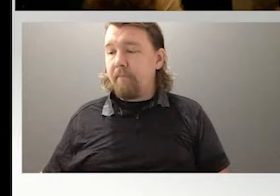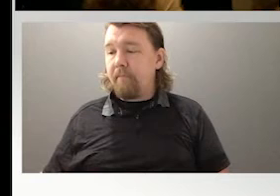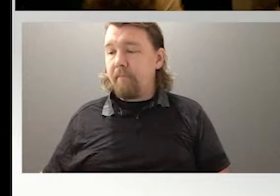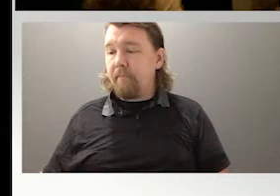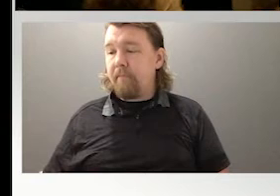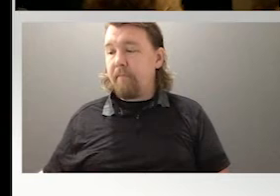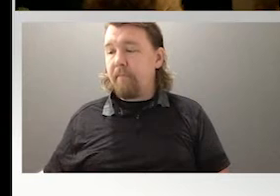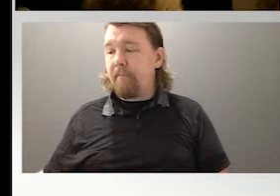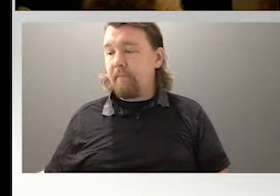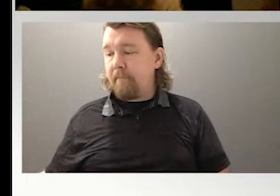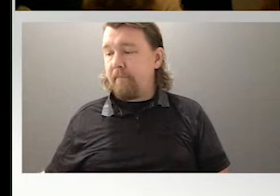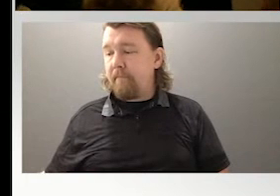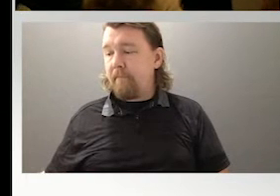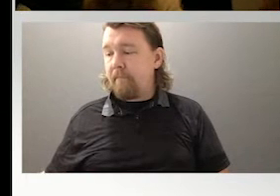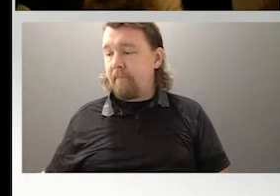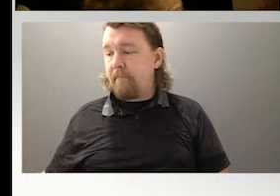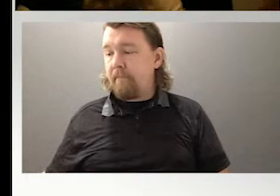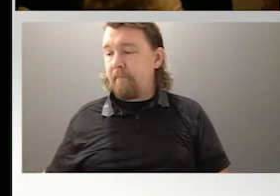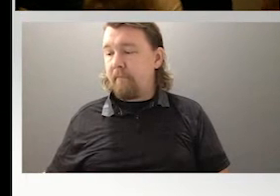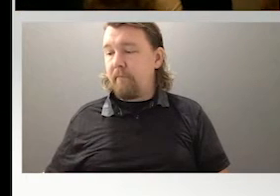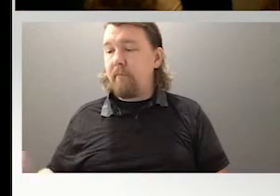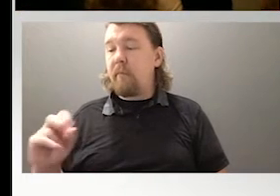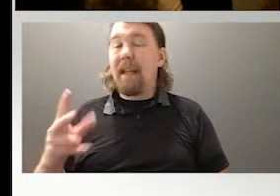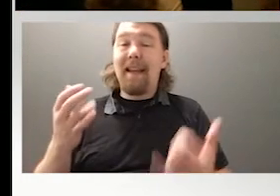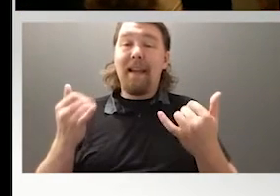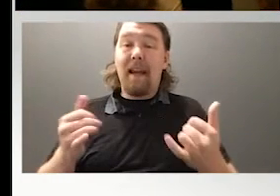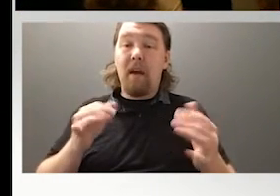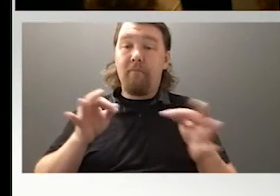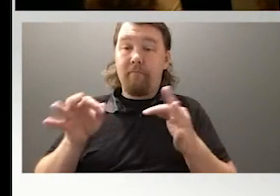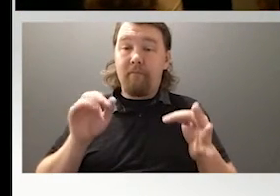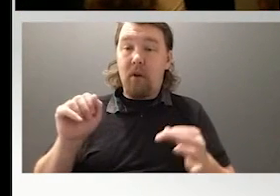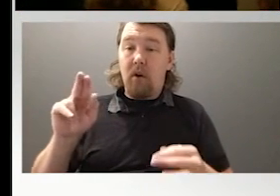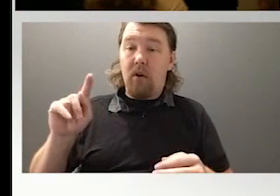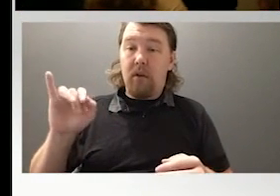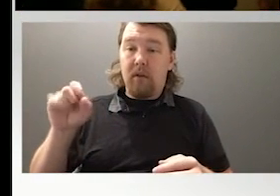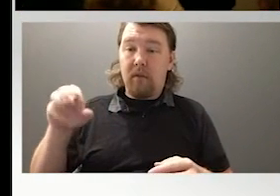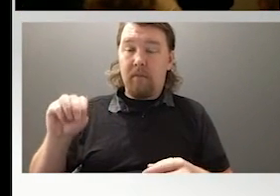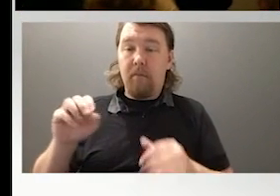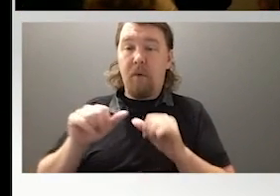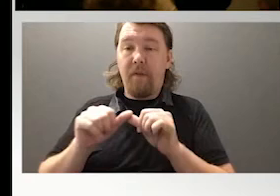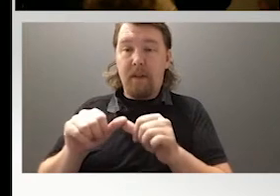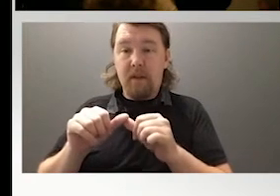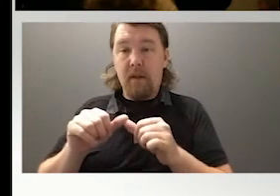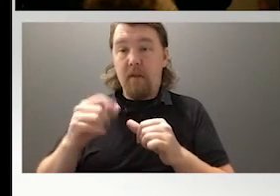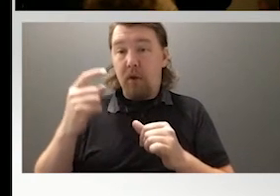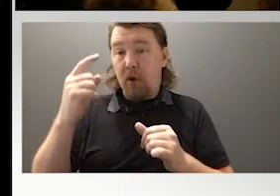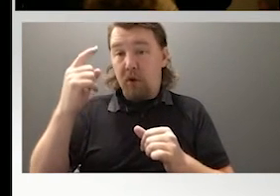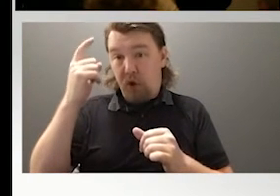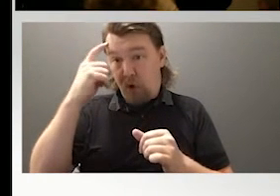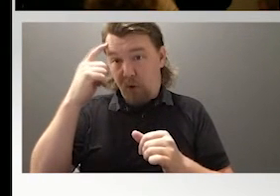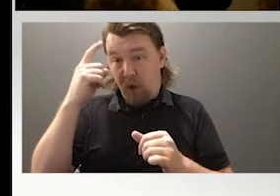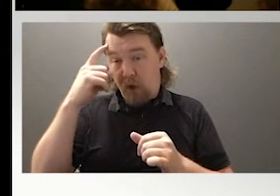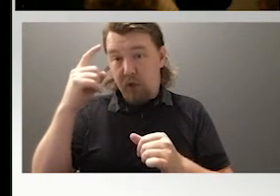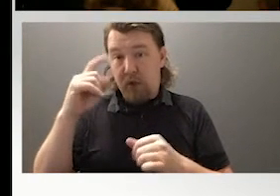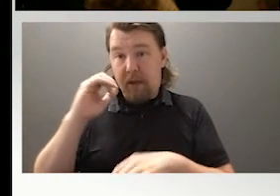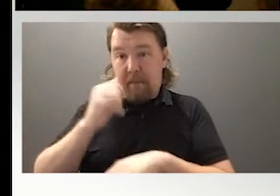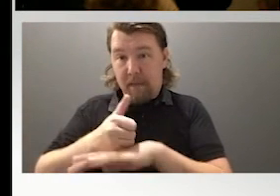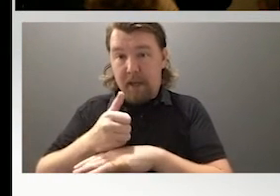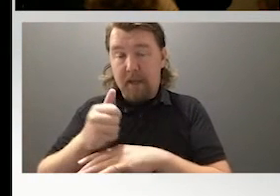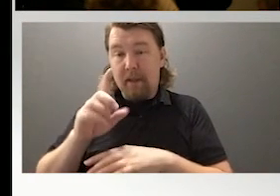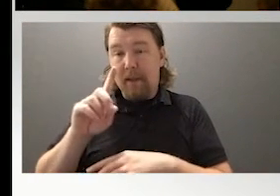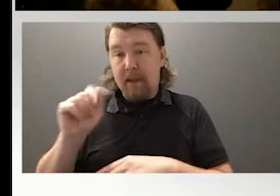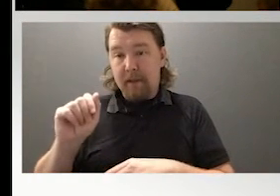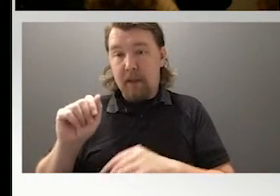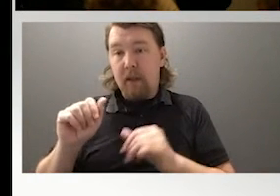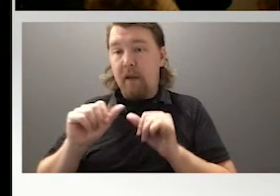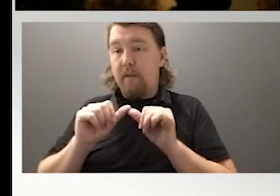All right. Autism means a pervasive, neurologically based developmental disability